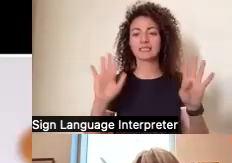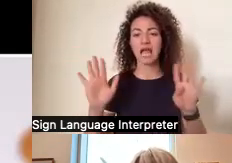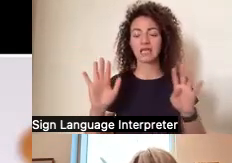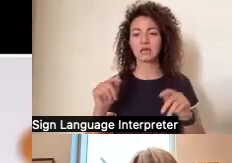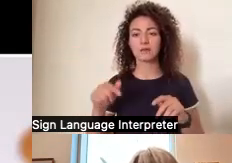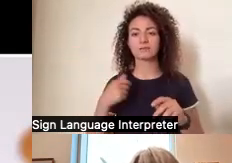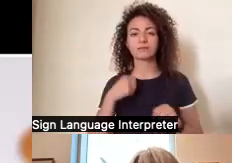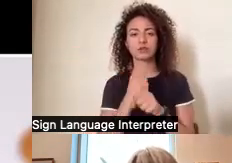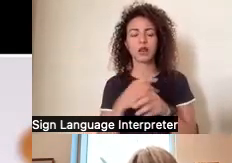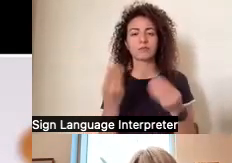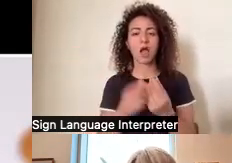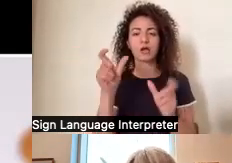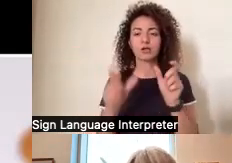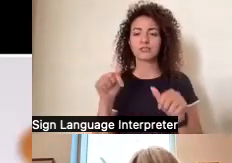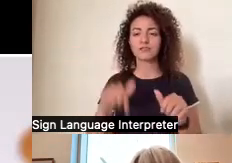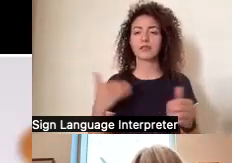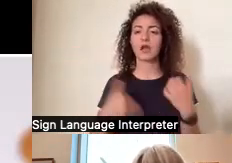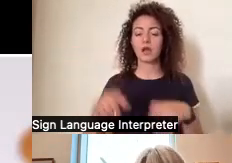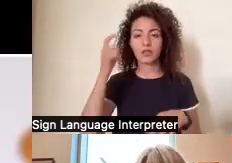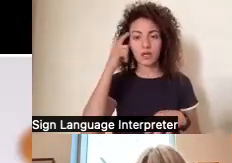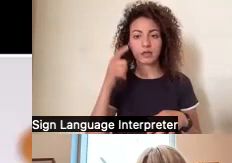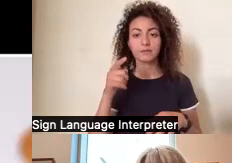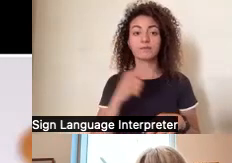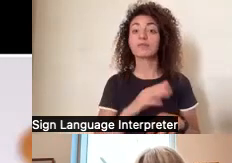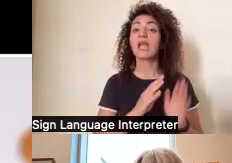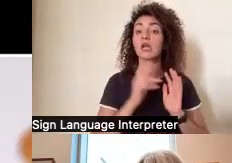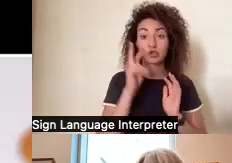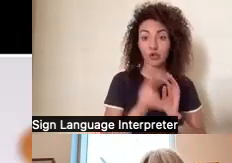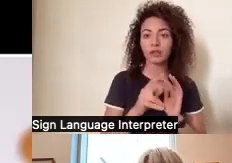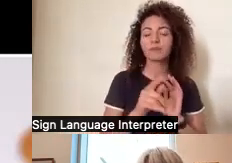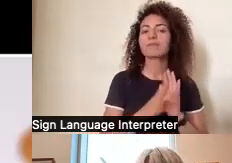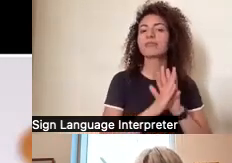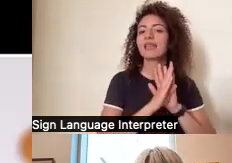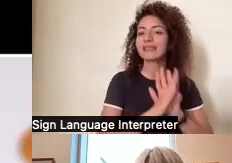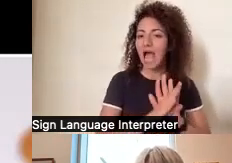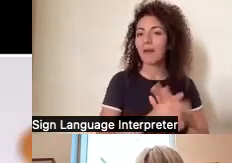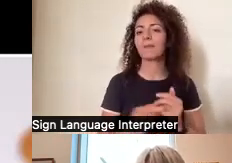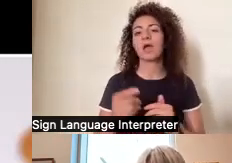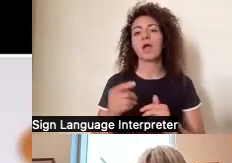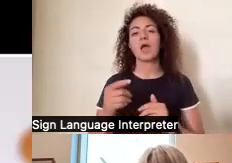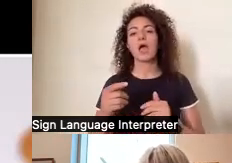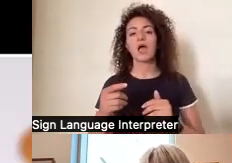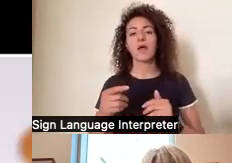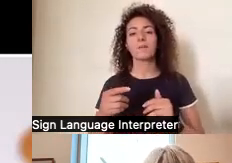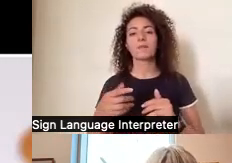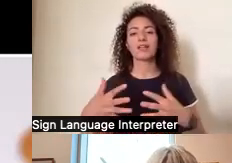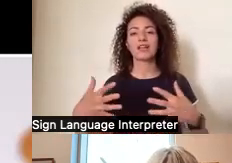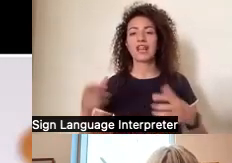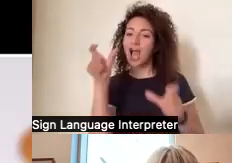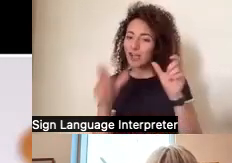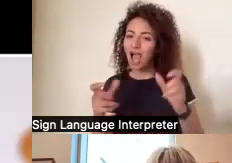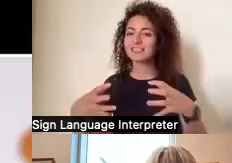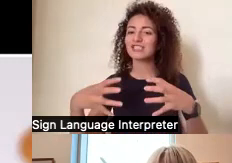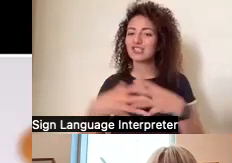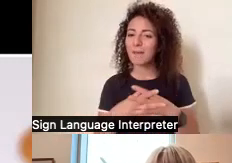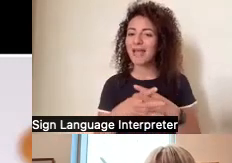disabilities, has shown that whilst positive social support can act as a buffer against physical and mental ill health, people with these